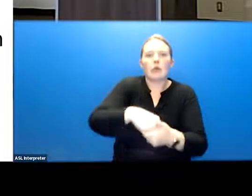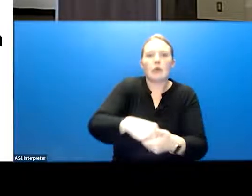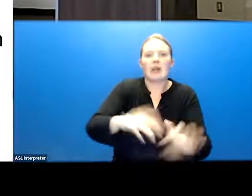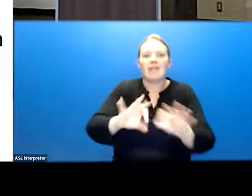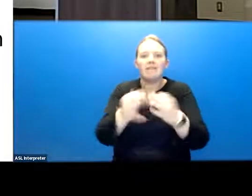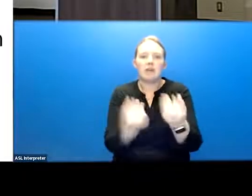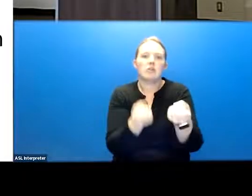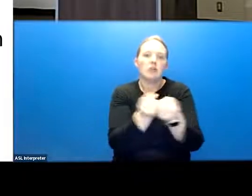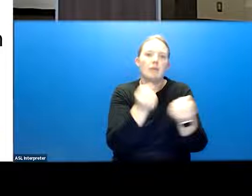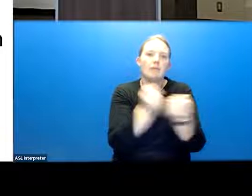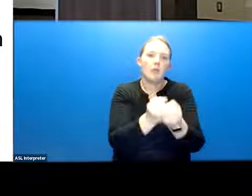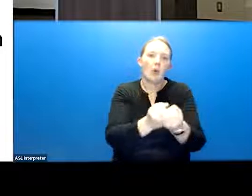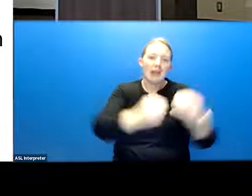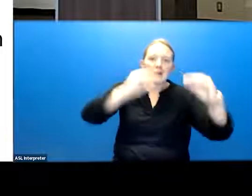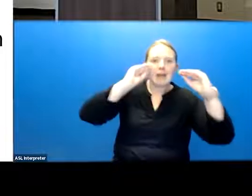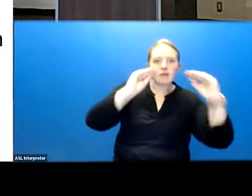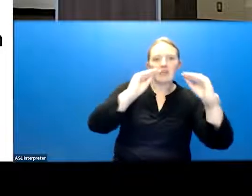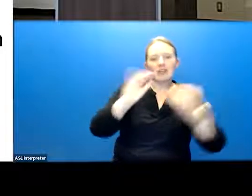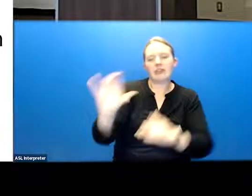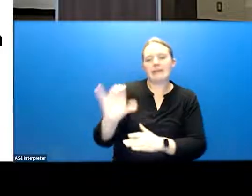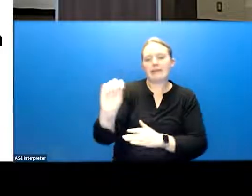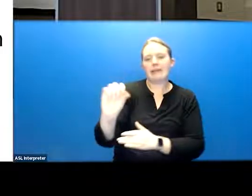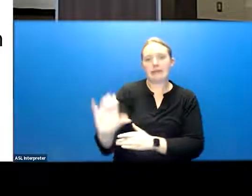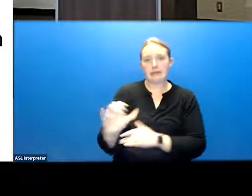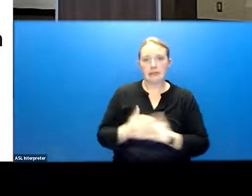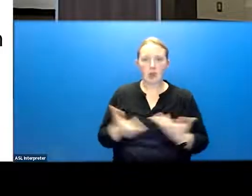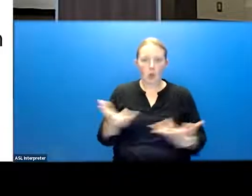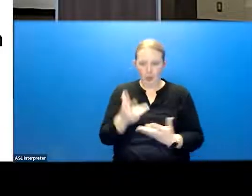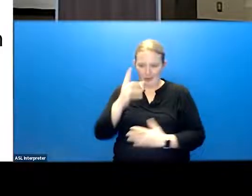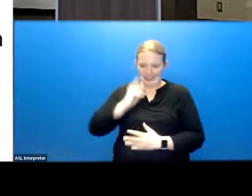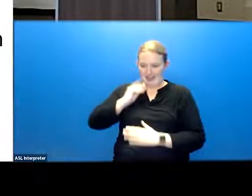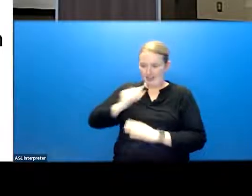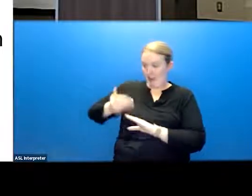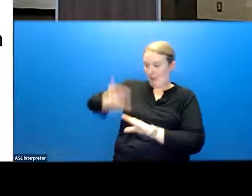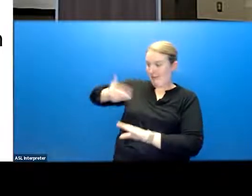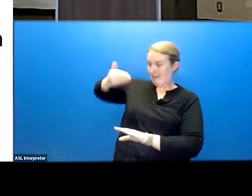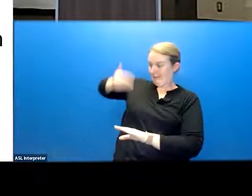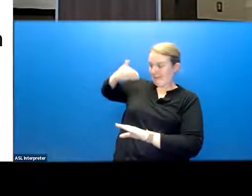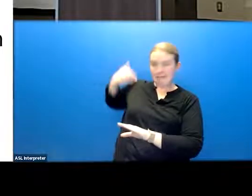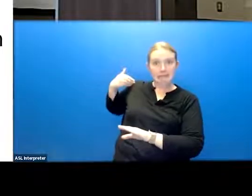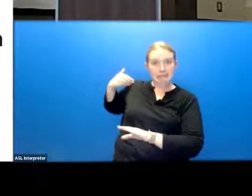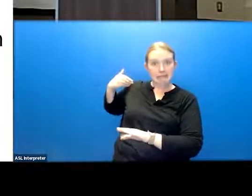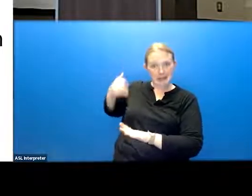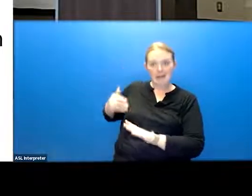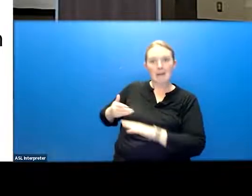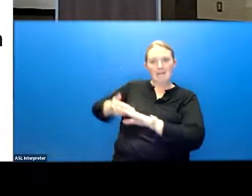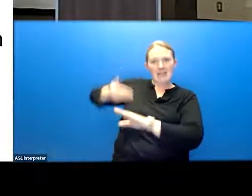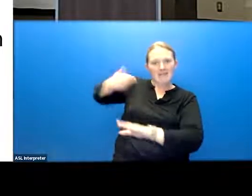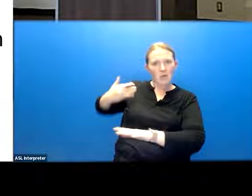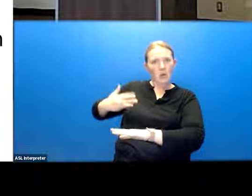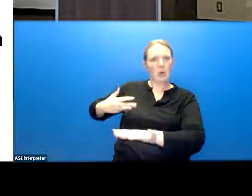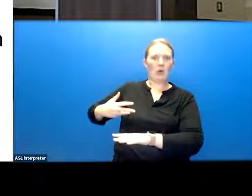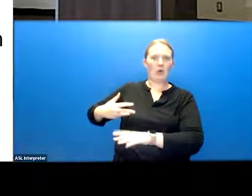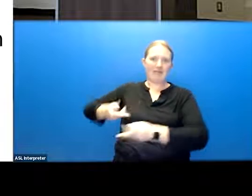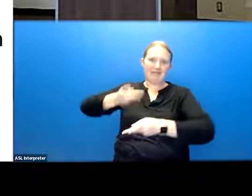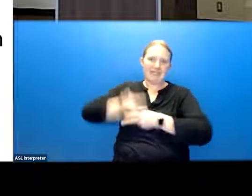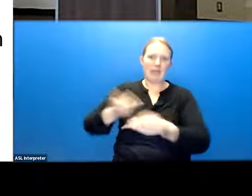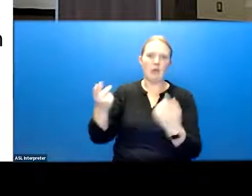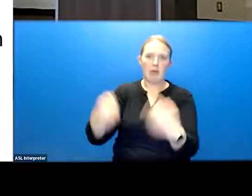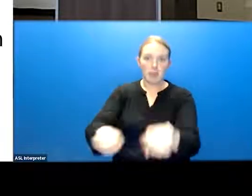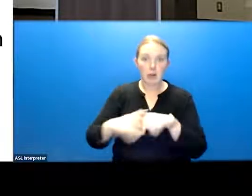in education in CSC programs? What were those experiences like prior to care? Because all of those